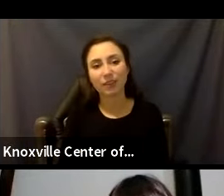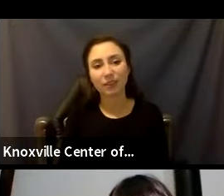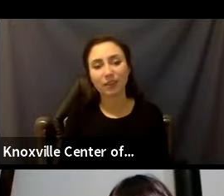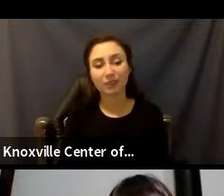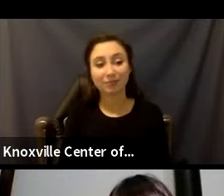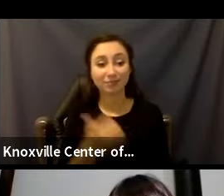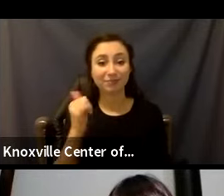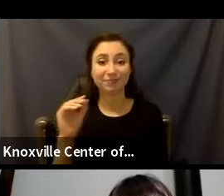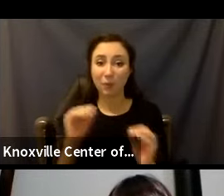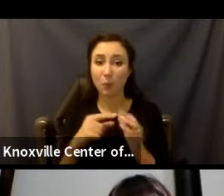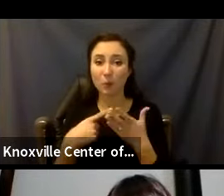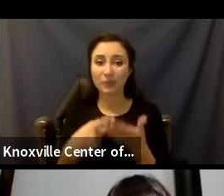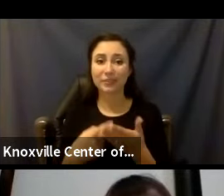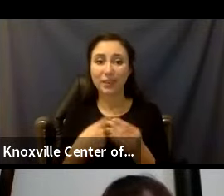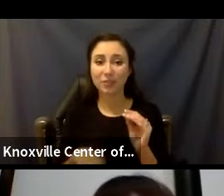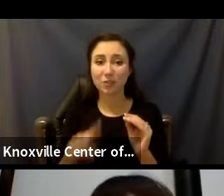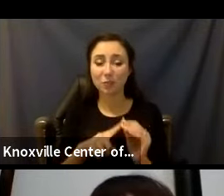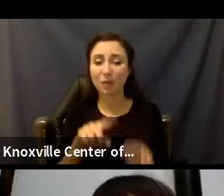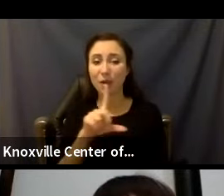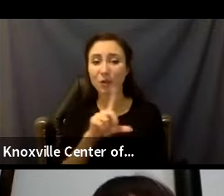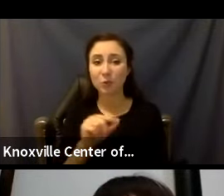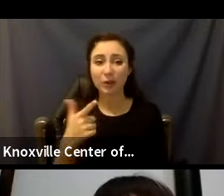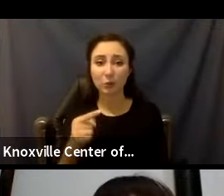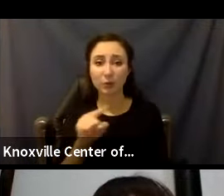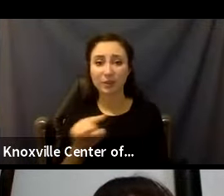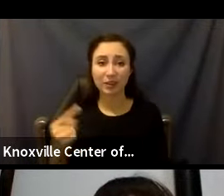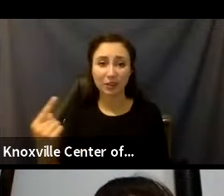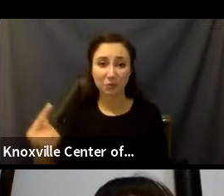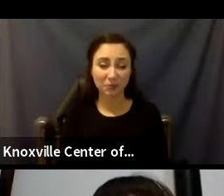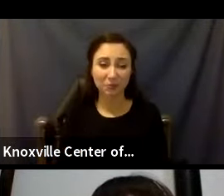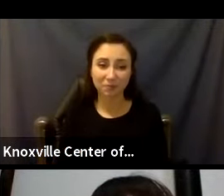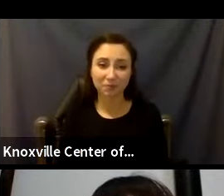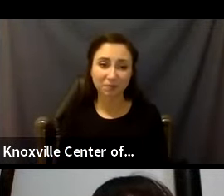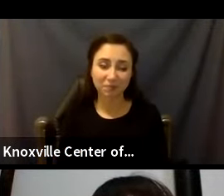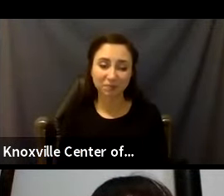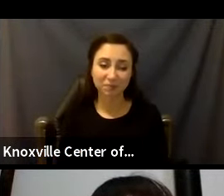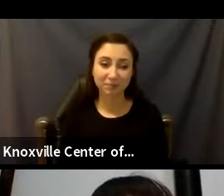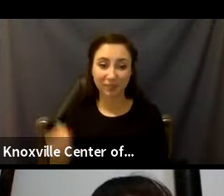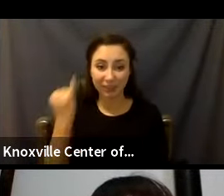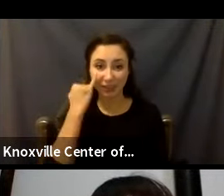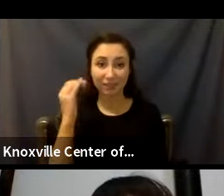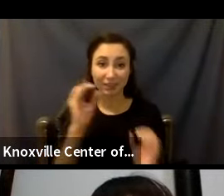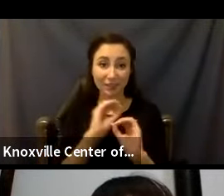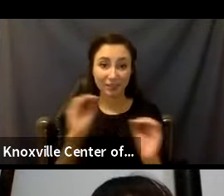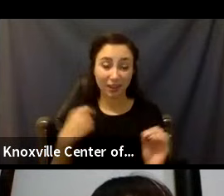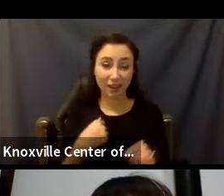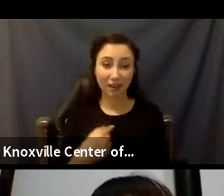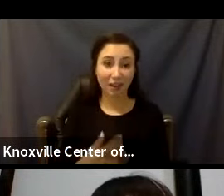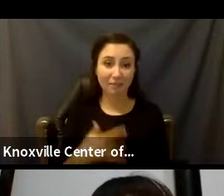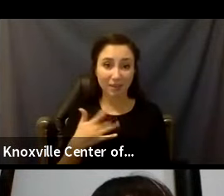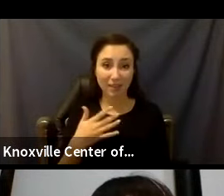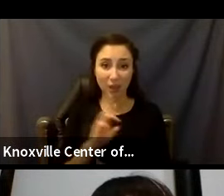Any other discussion on 2021-1? If not, since we're ready to vote,